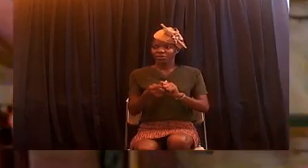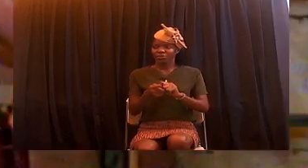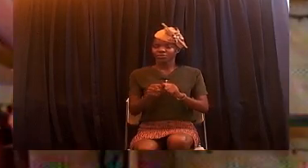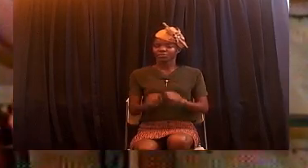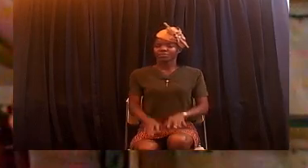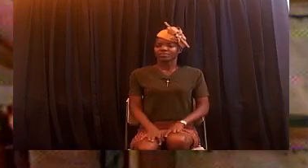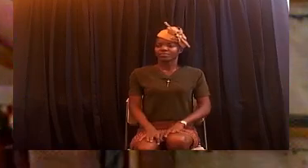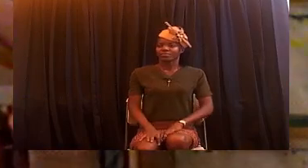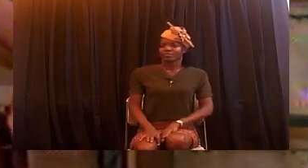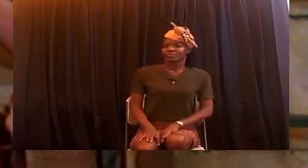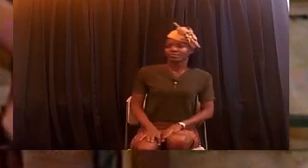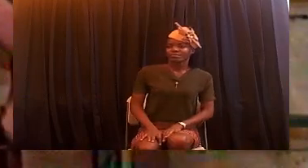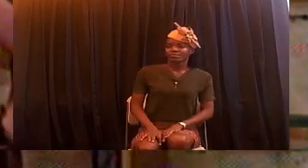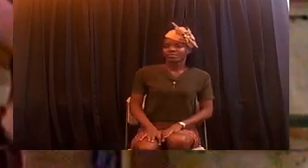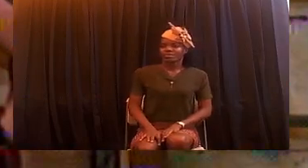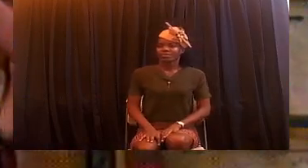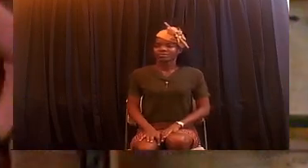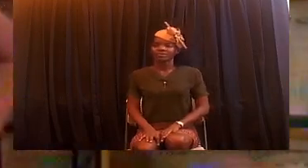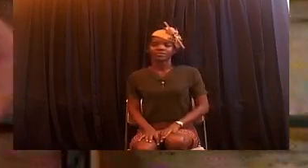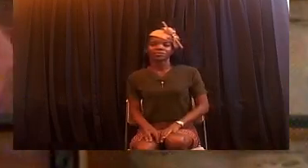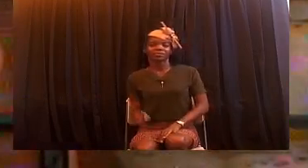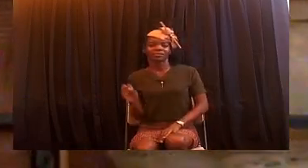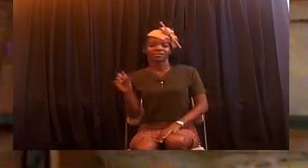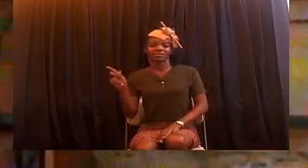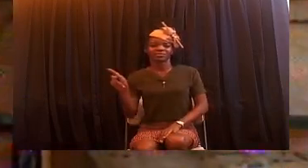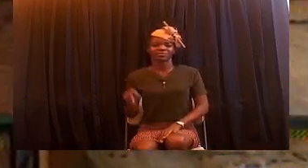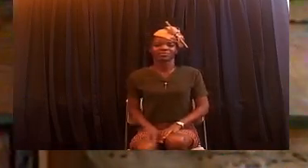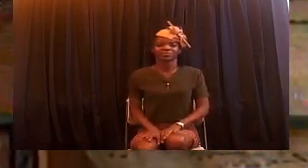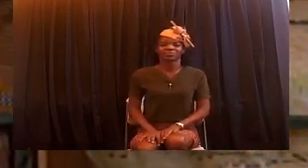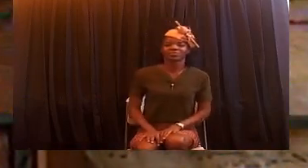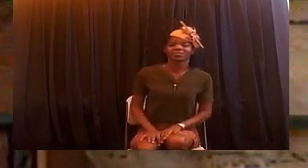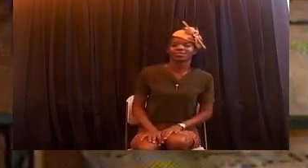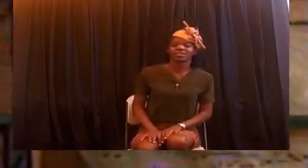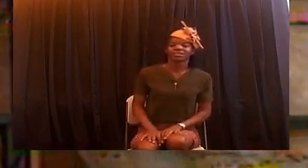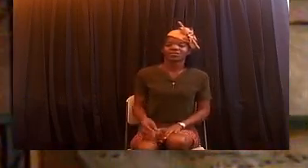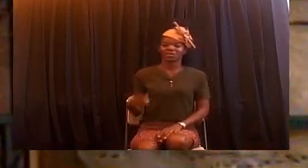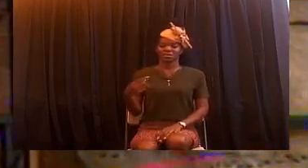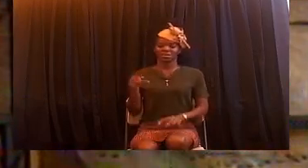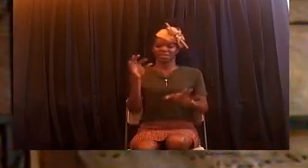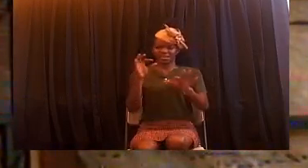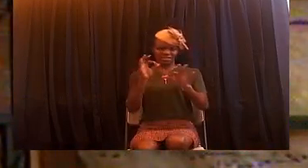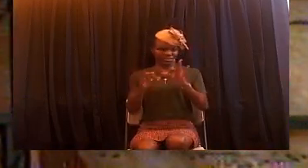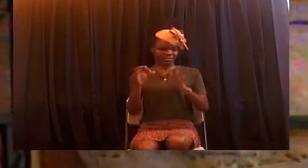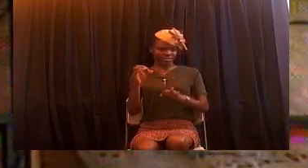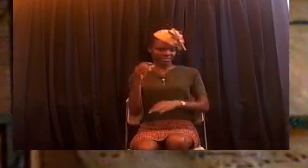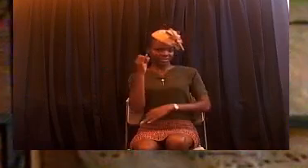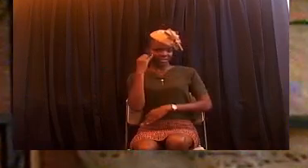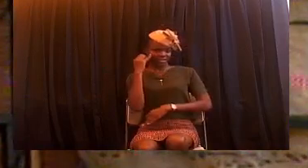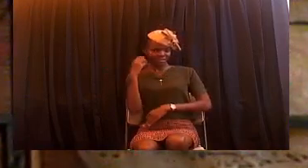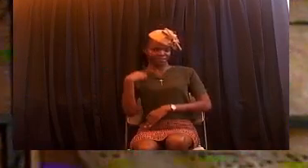So he's saying that if you address 20% of the problem, then